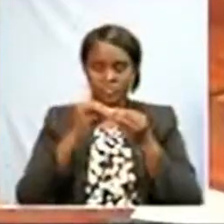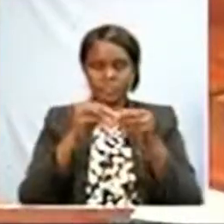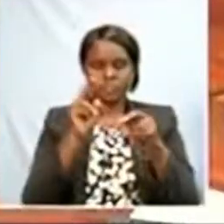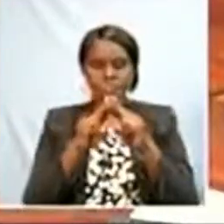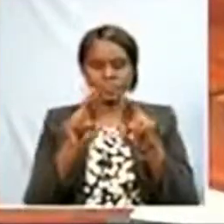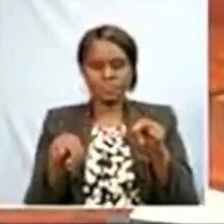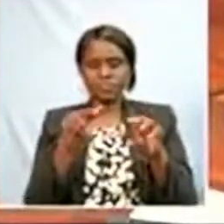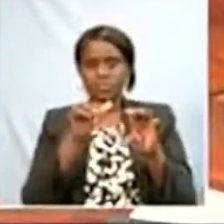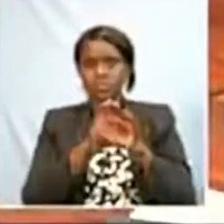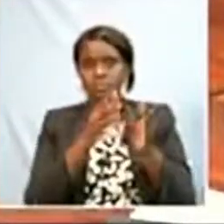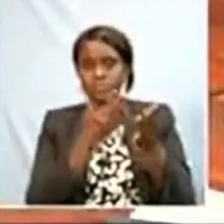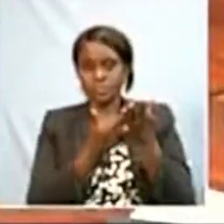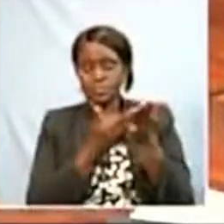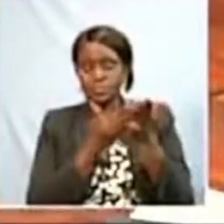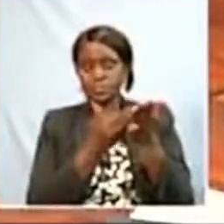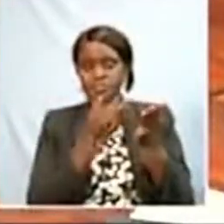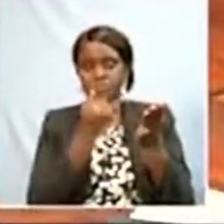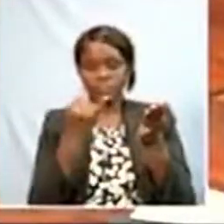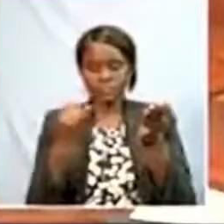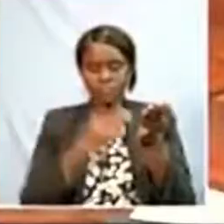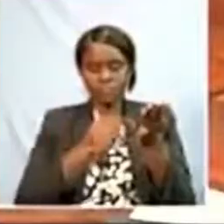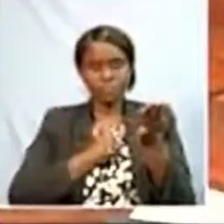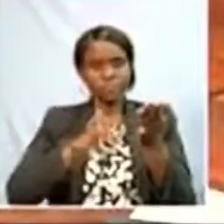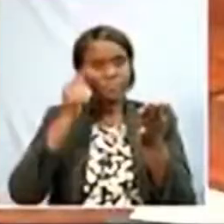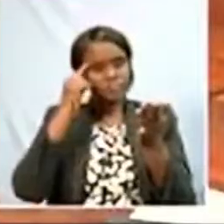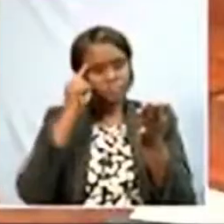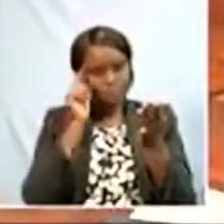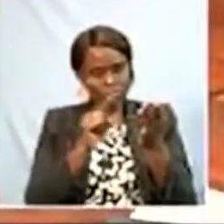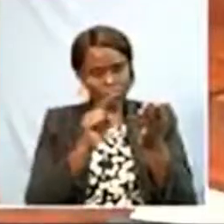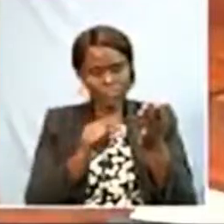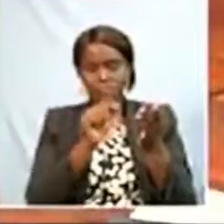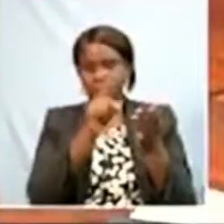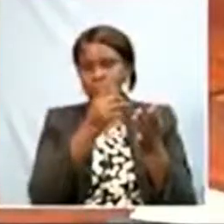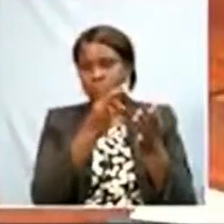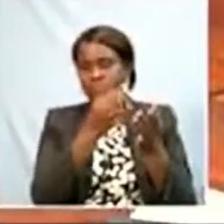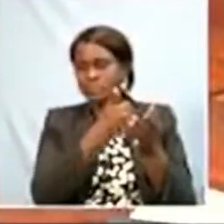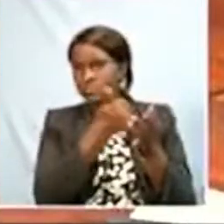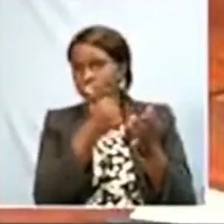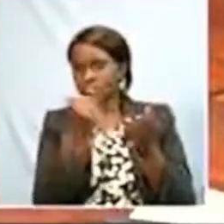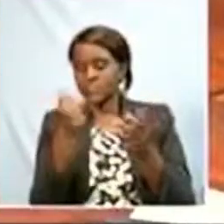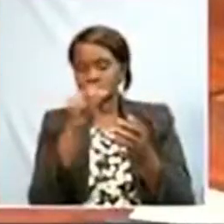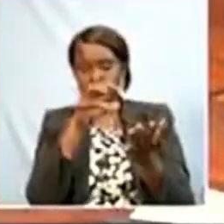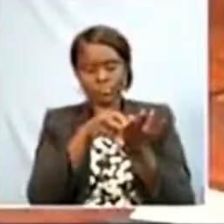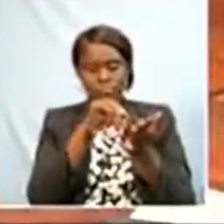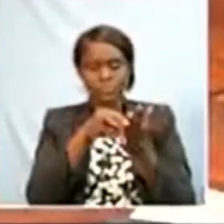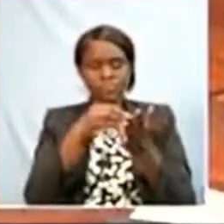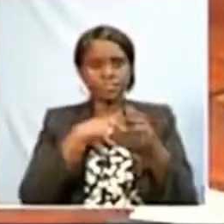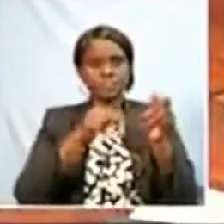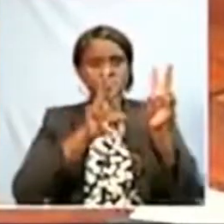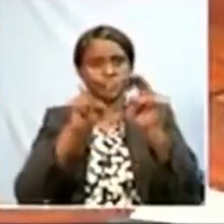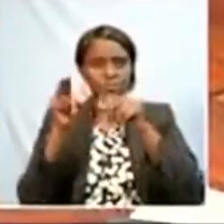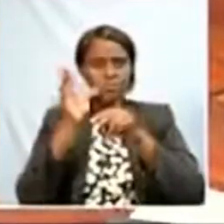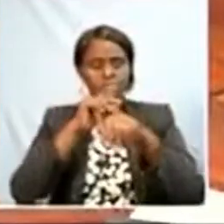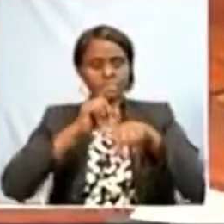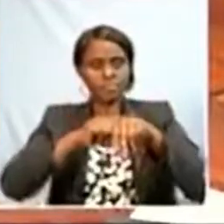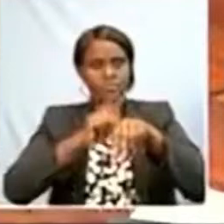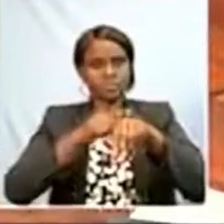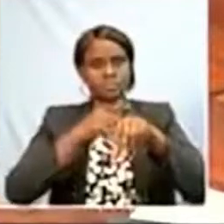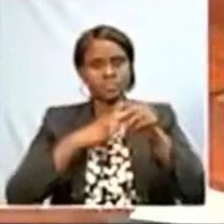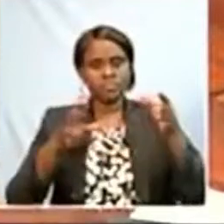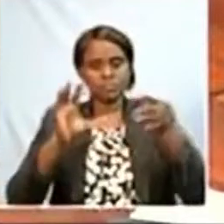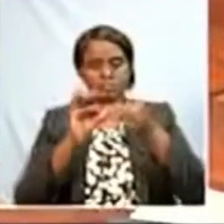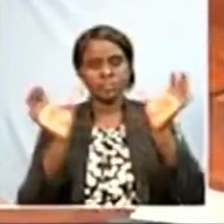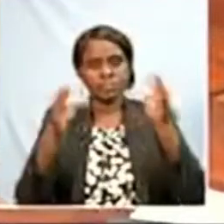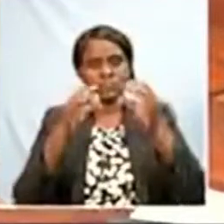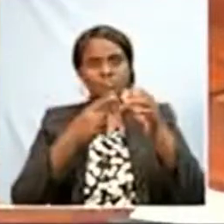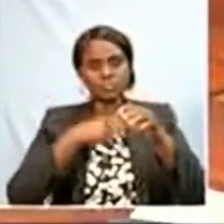Chair, on this issue, I think it's one of those matters that I observed when I joined the council, and